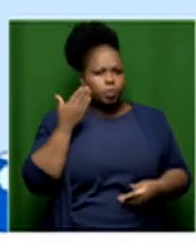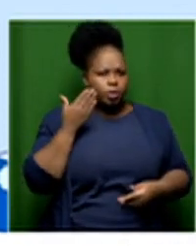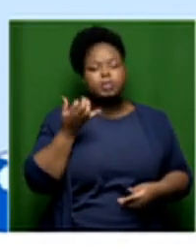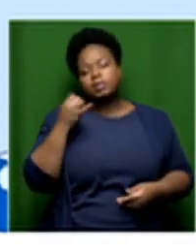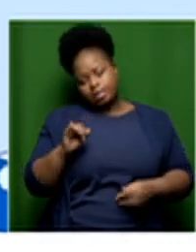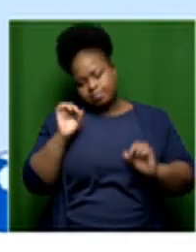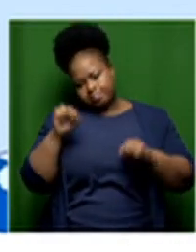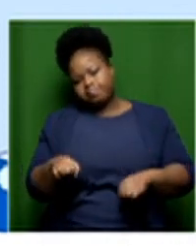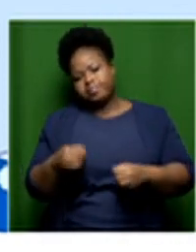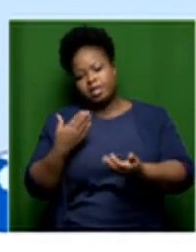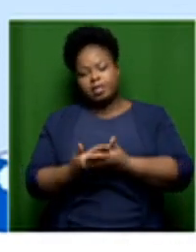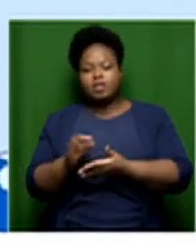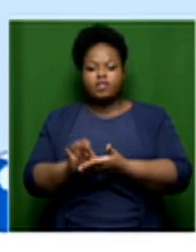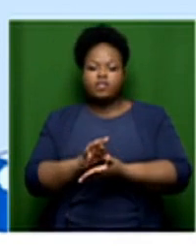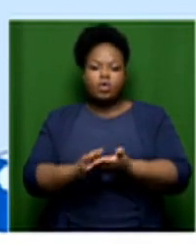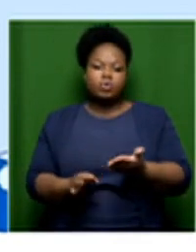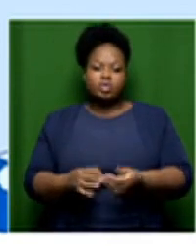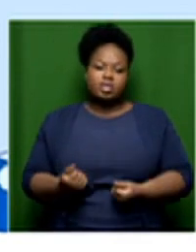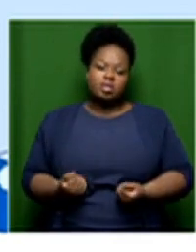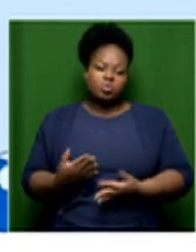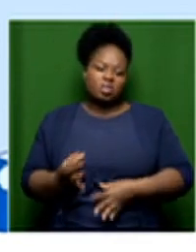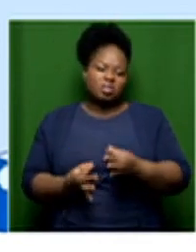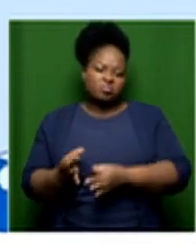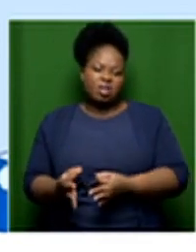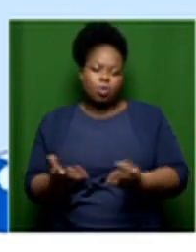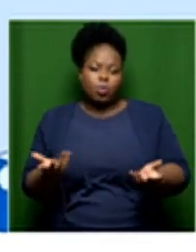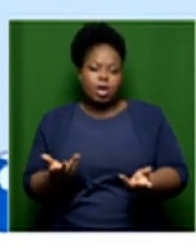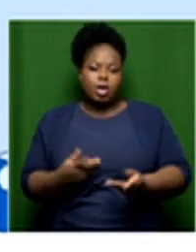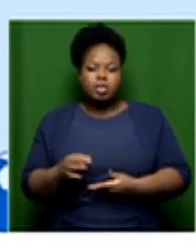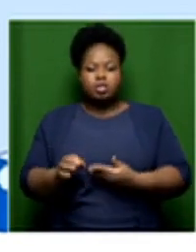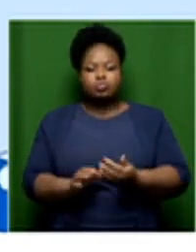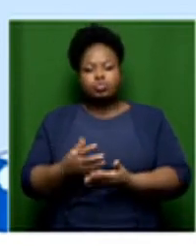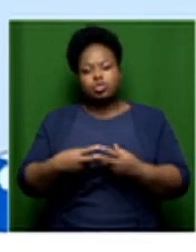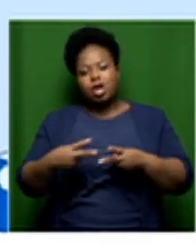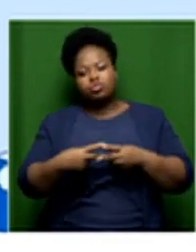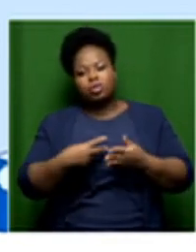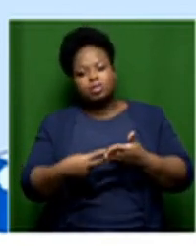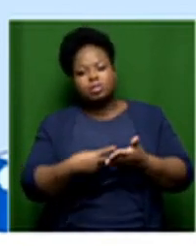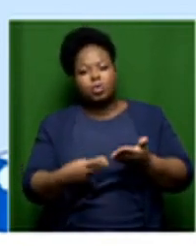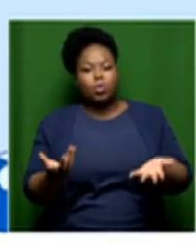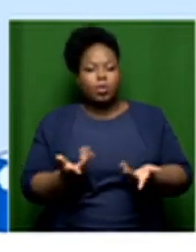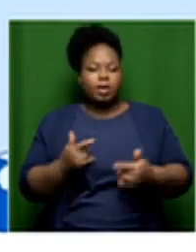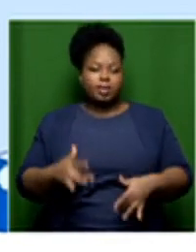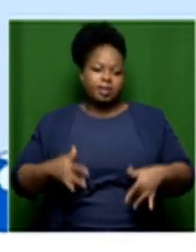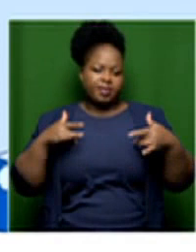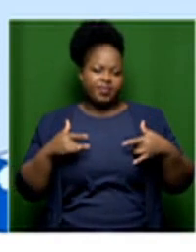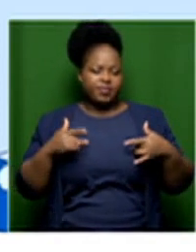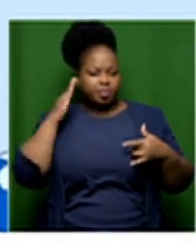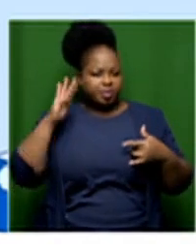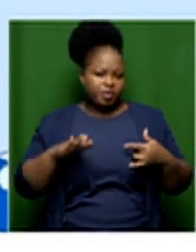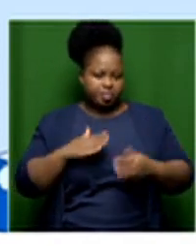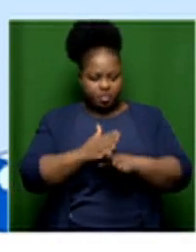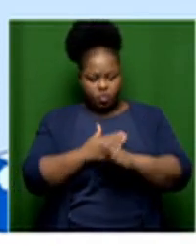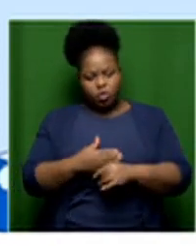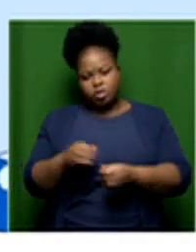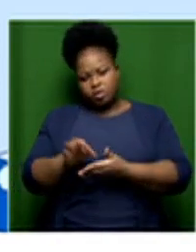entitled to vote, and those will supply a description of their address or a description of their place of ordinary residence before they vote.